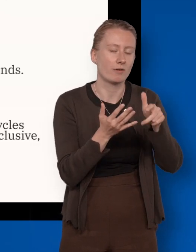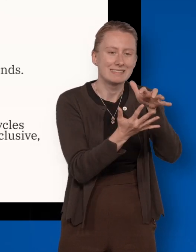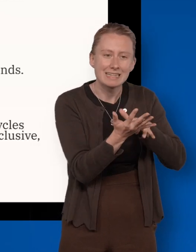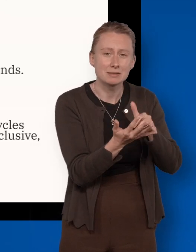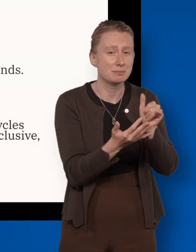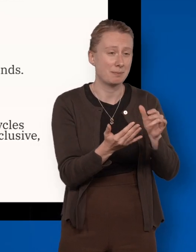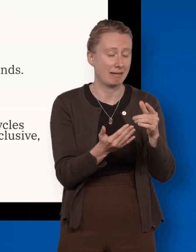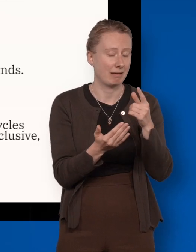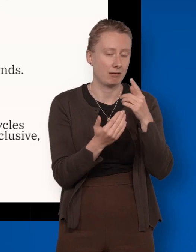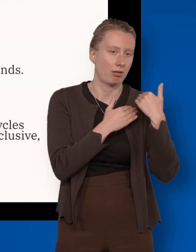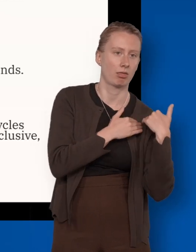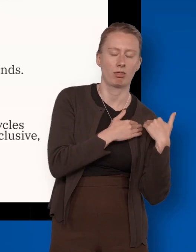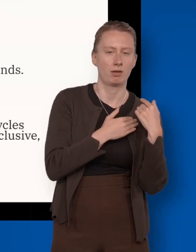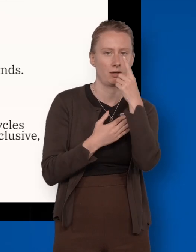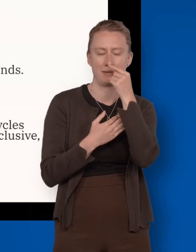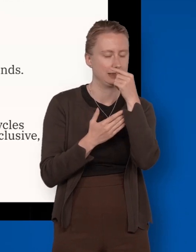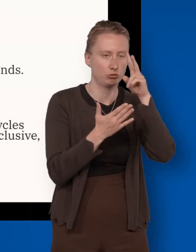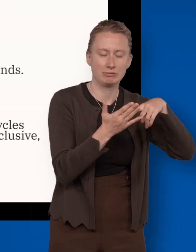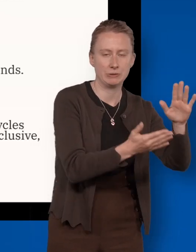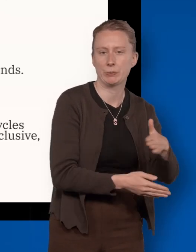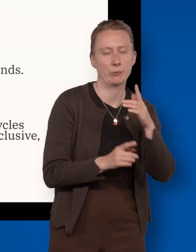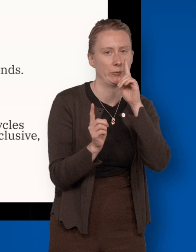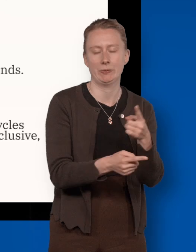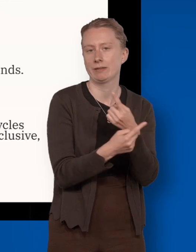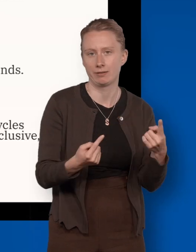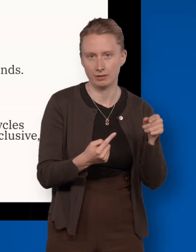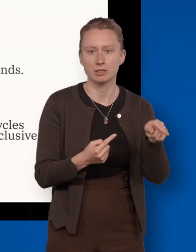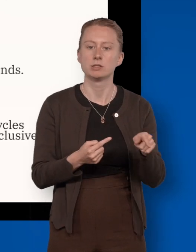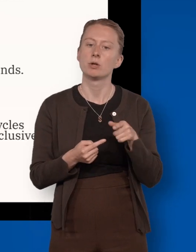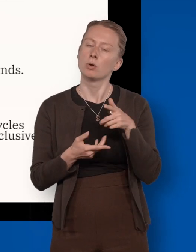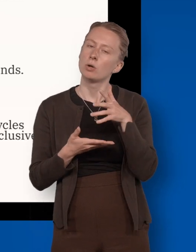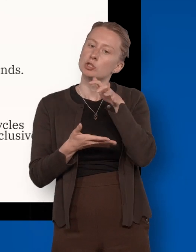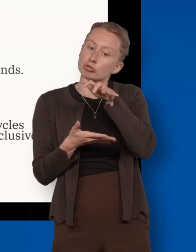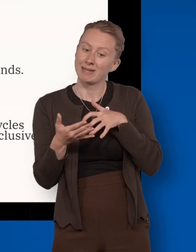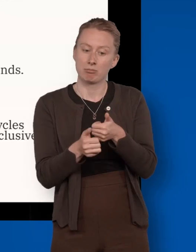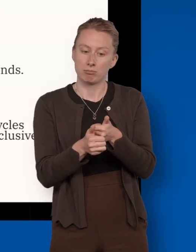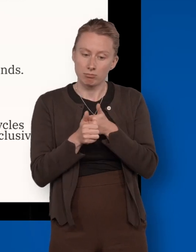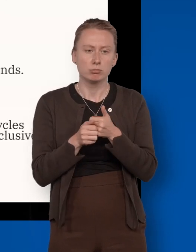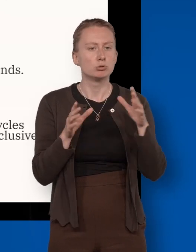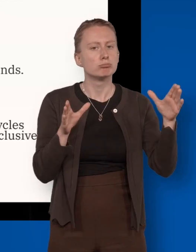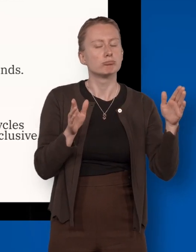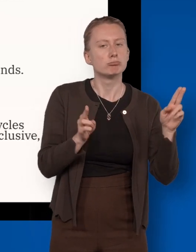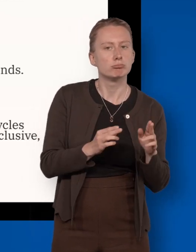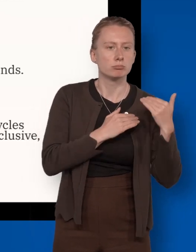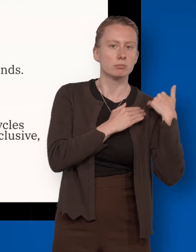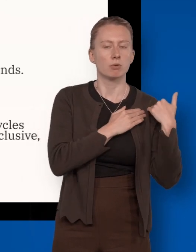So Scribe makes this scalable, basically, because if you do ask for freeform text